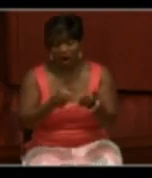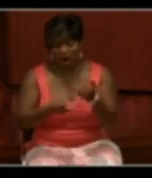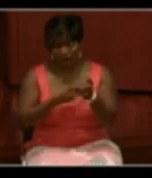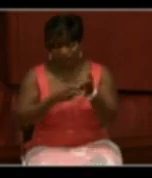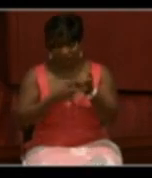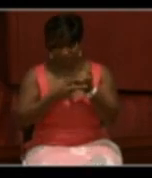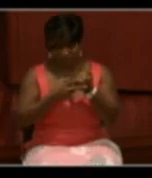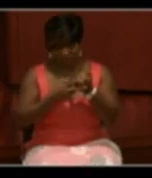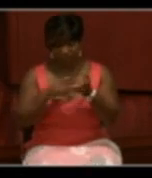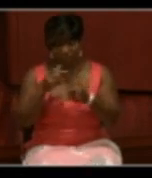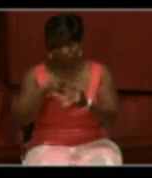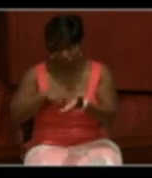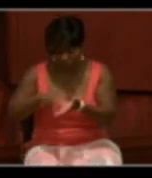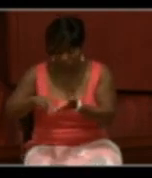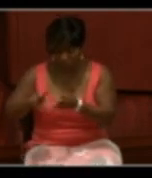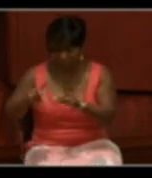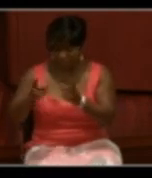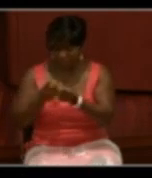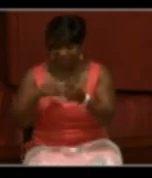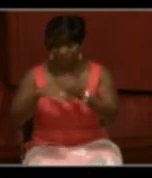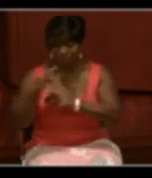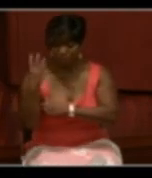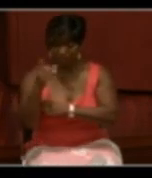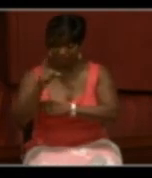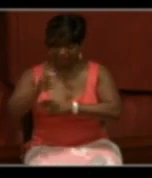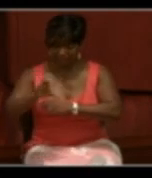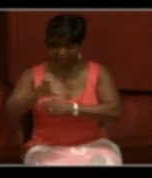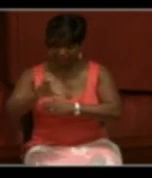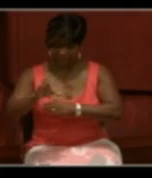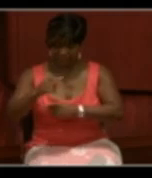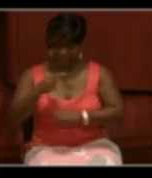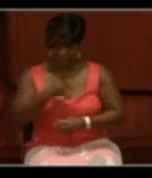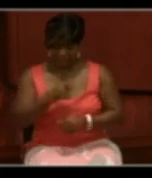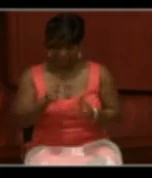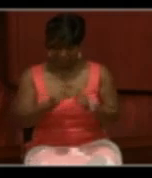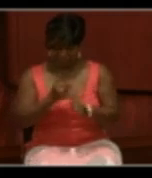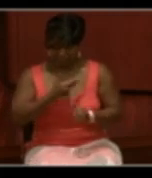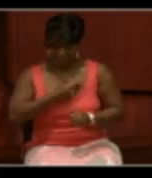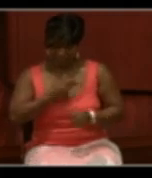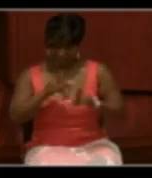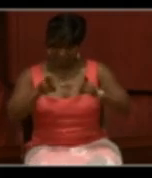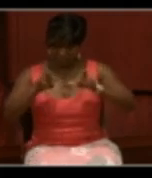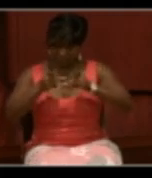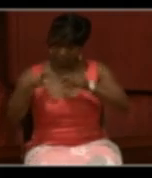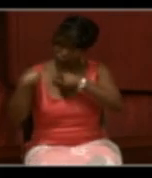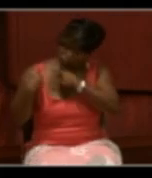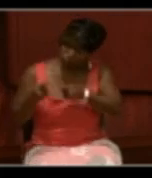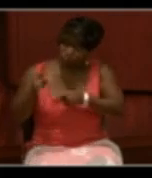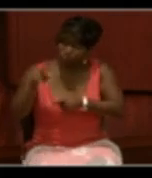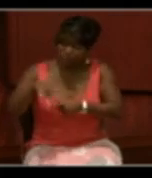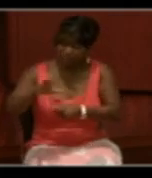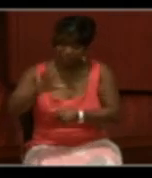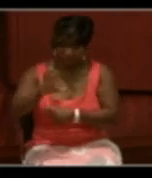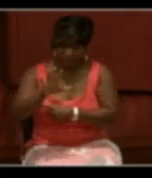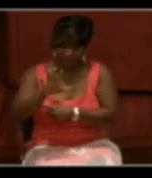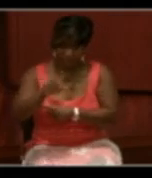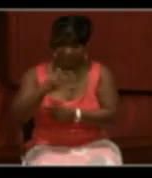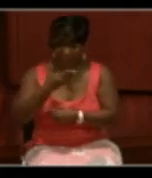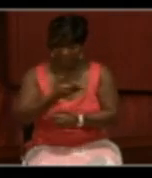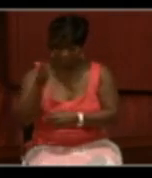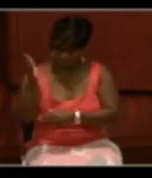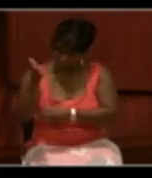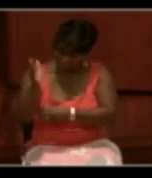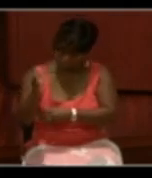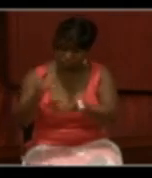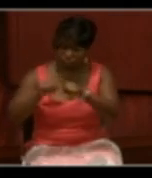Research Services Division in Washington, D.C. He's been with us in this position since 2005. Damani has lectured